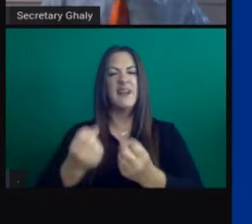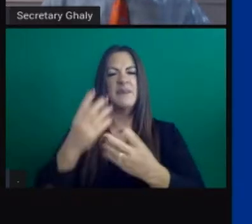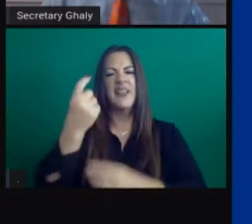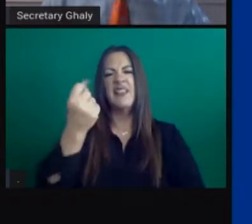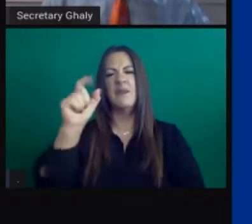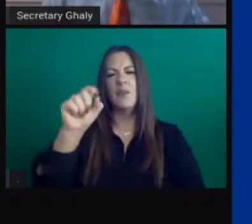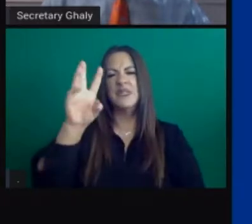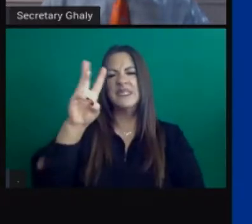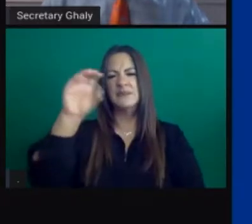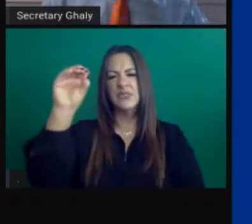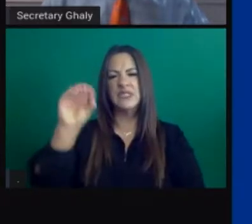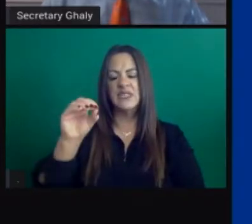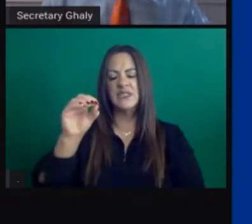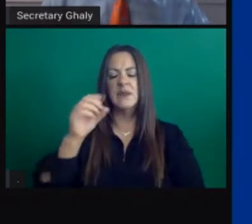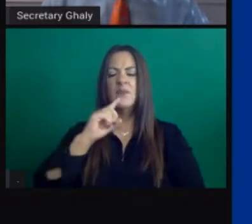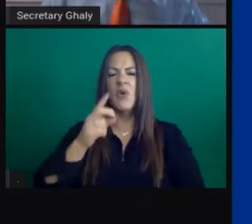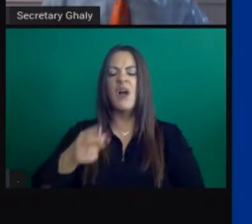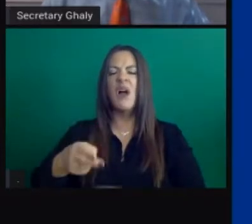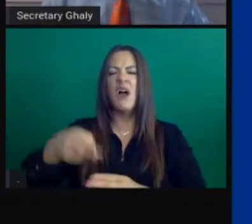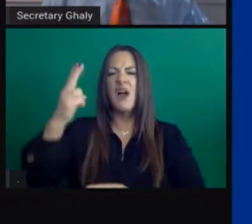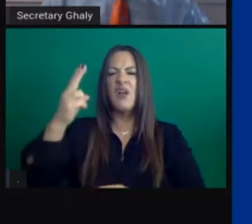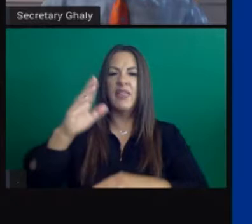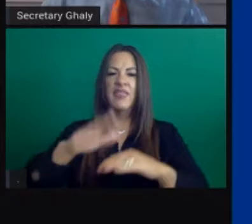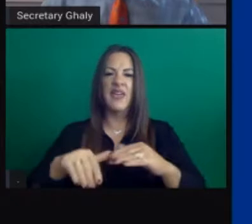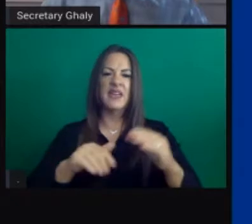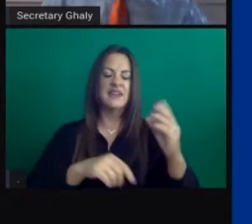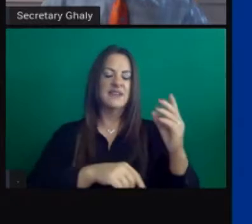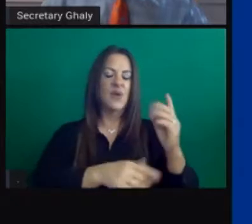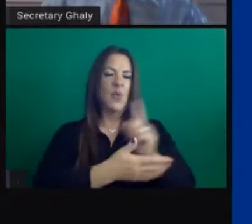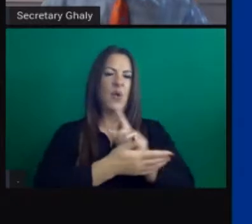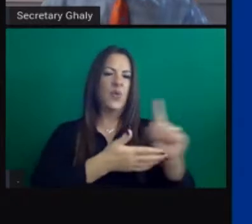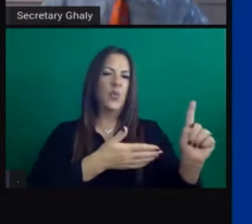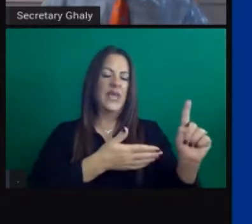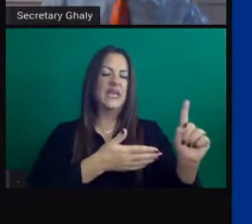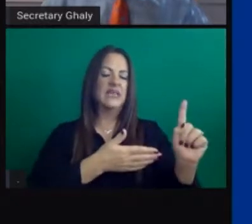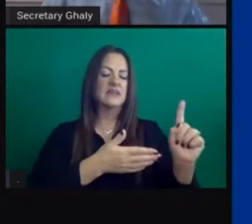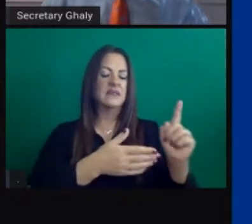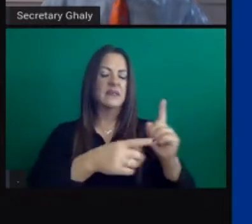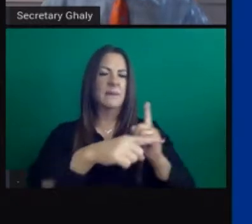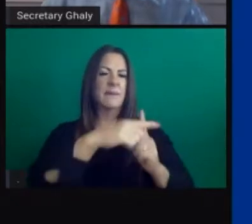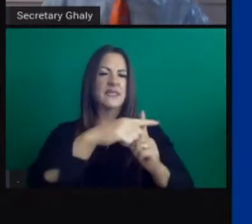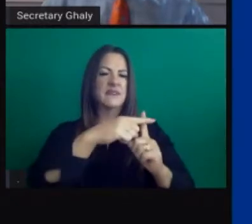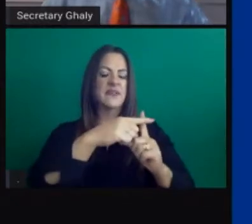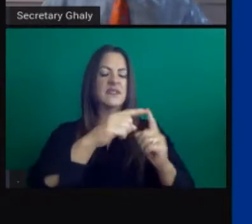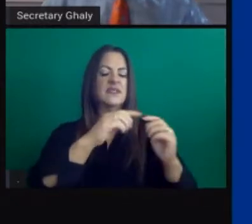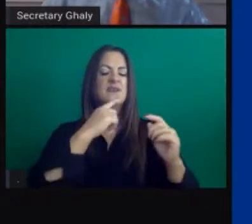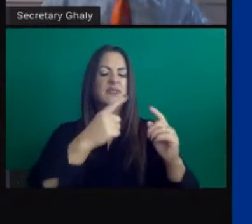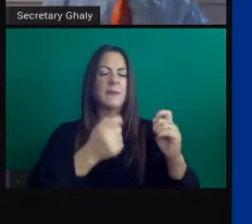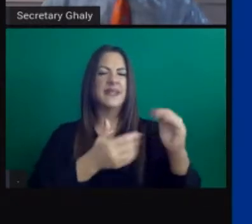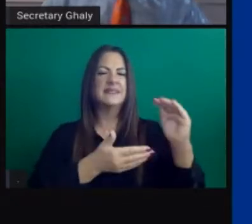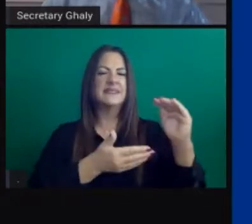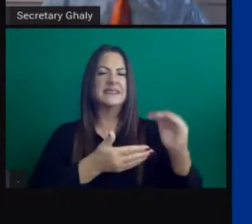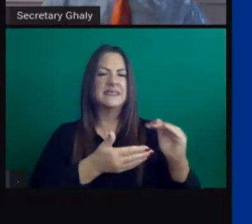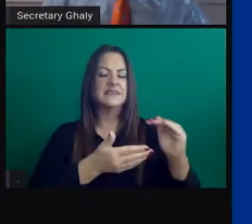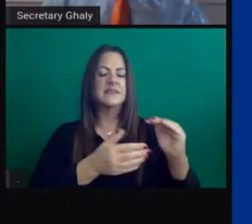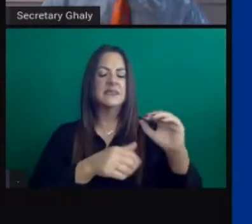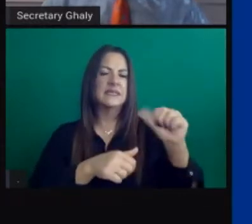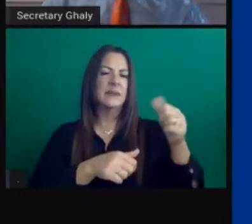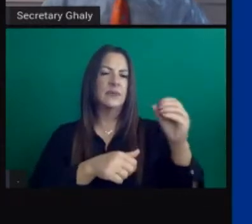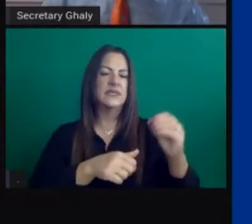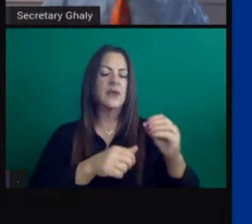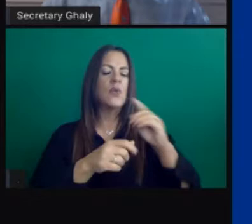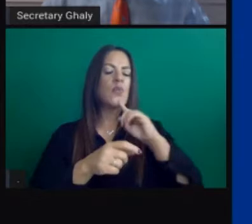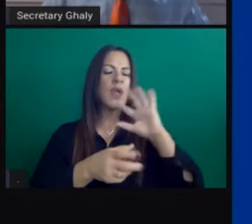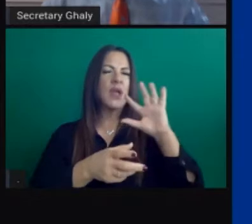than our 7-day positivity that for the first time in quite some time dipped below 10% at